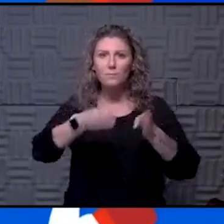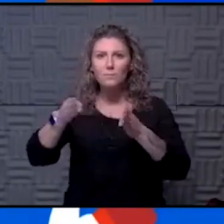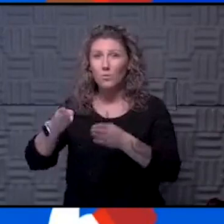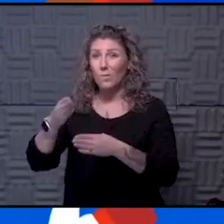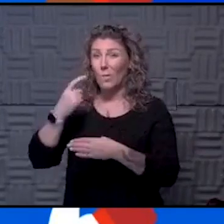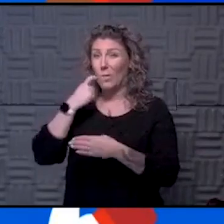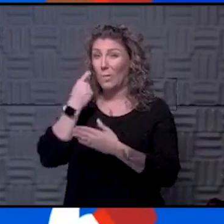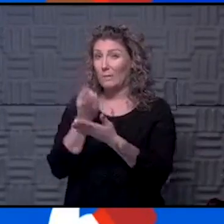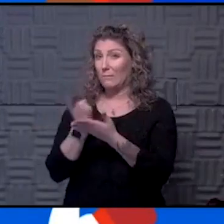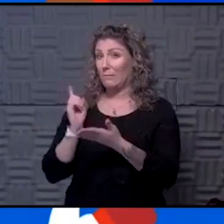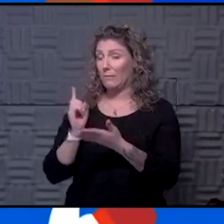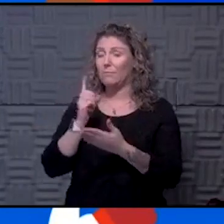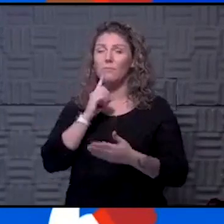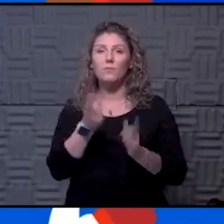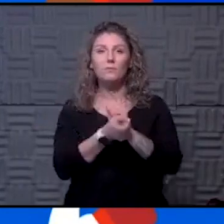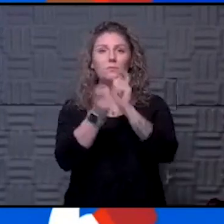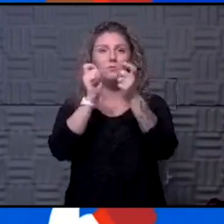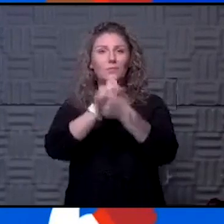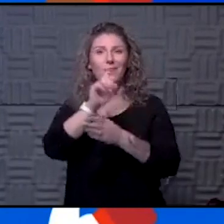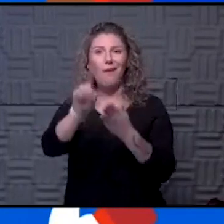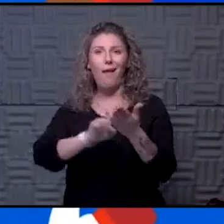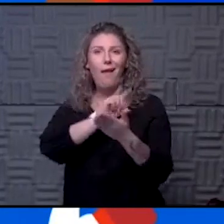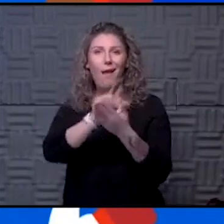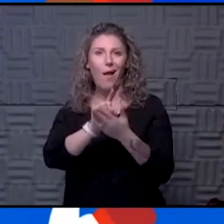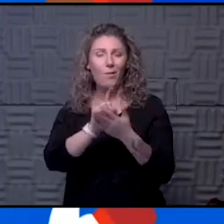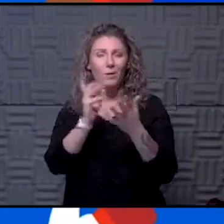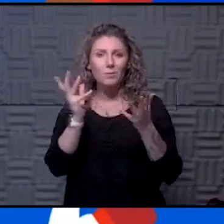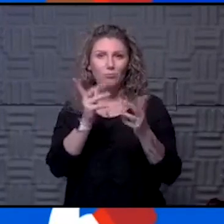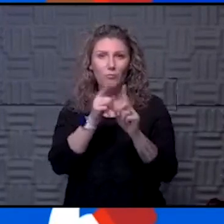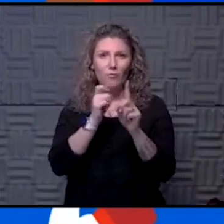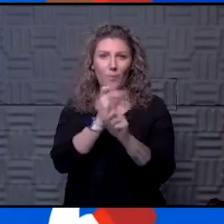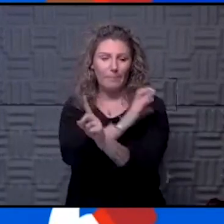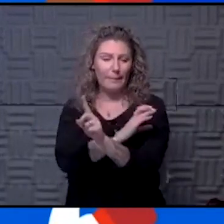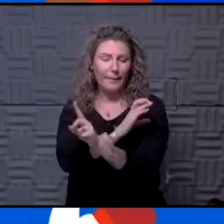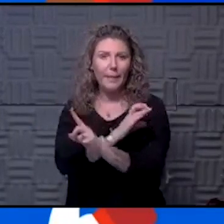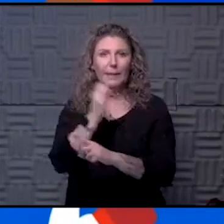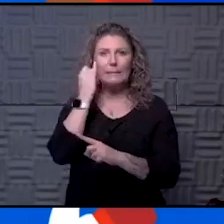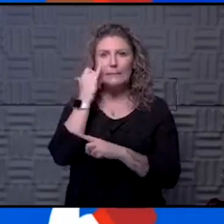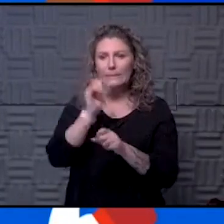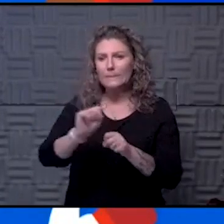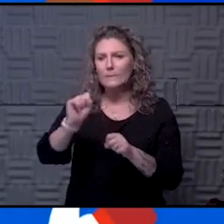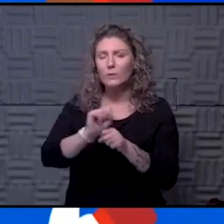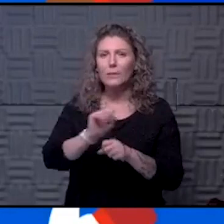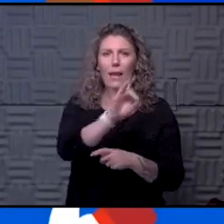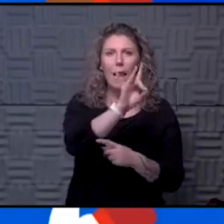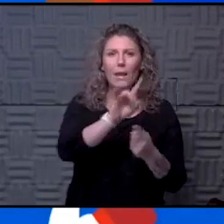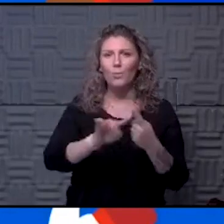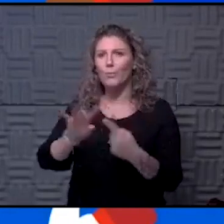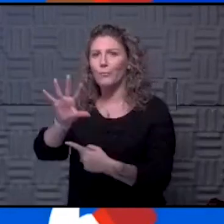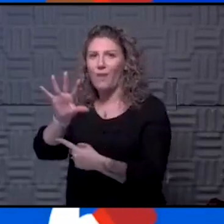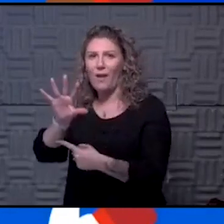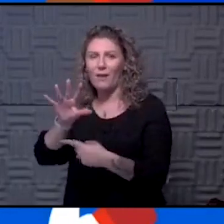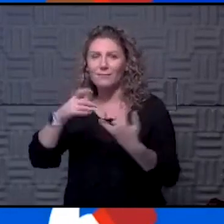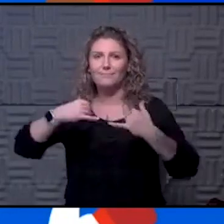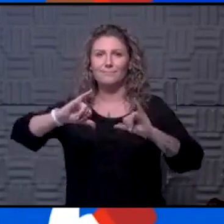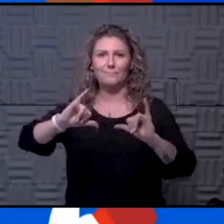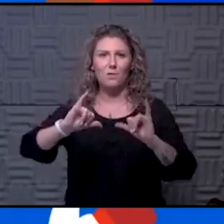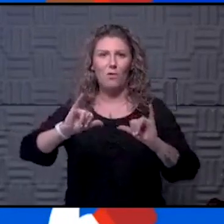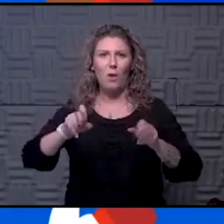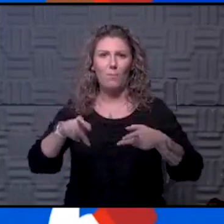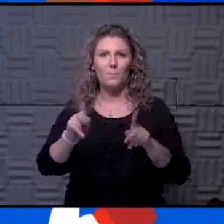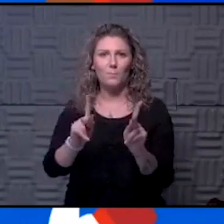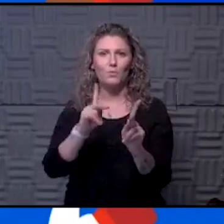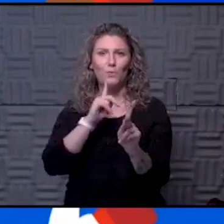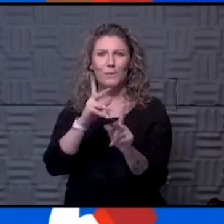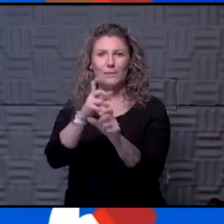we changed the hours for our clinic so that if you're working 8 to 5, you still have opportunities to